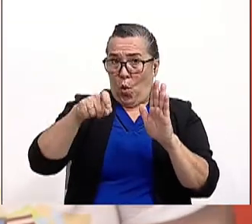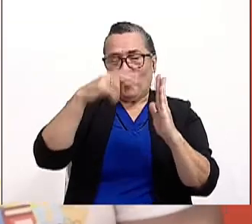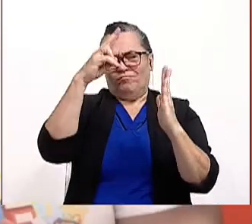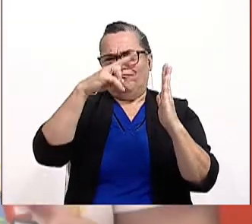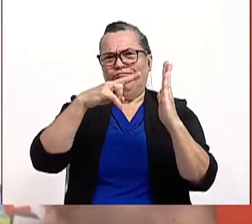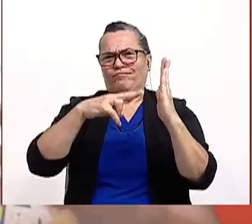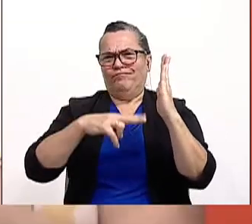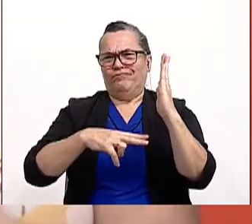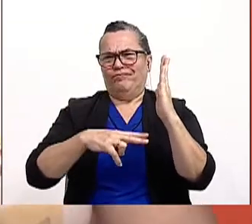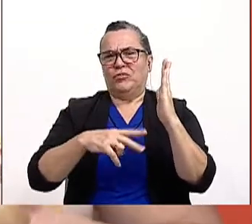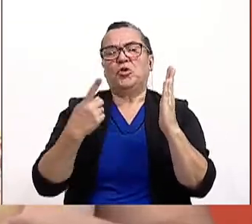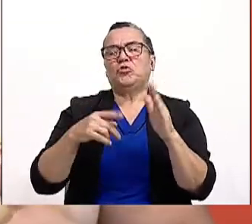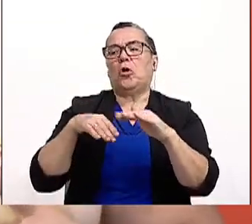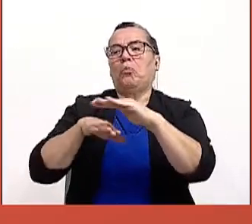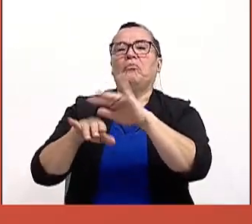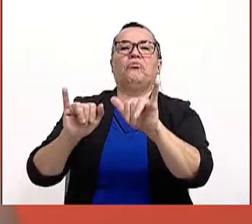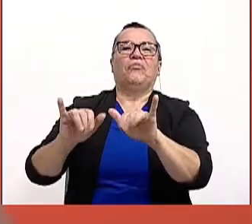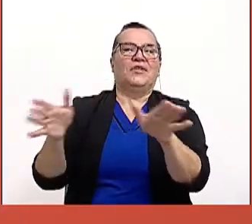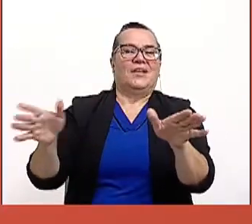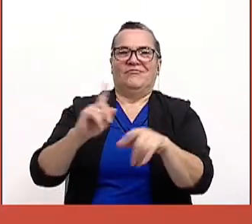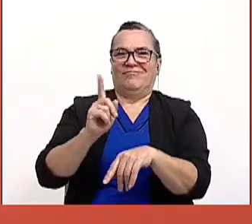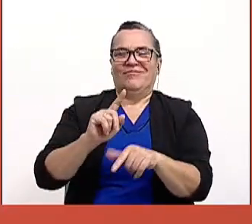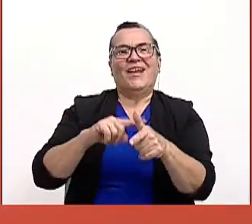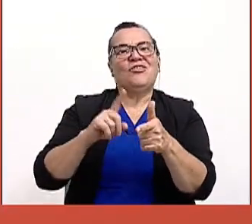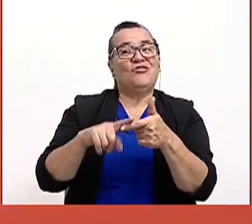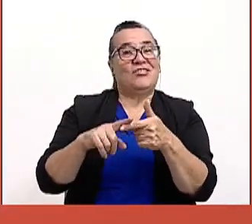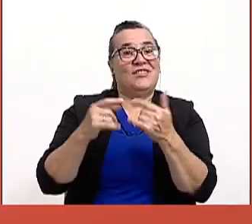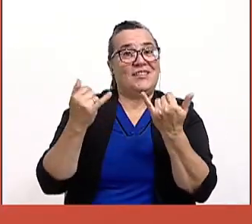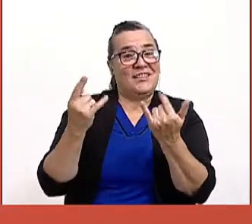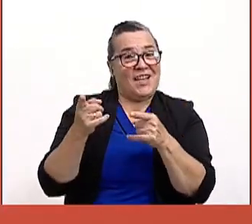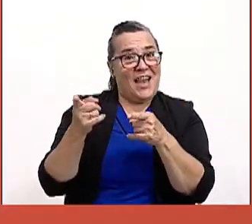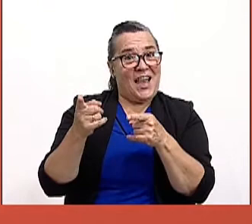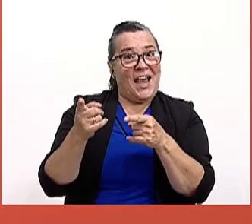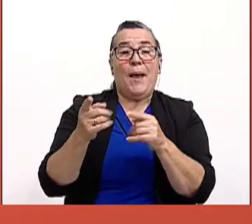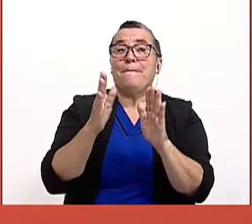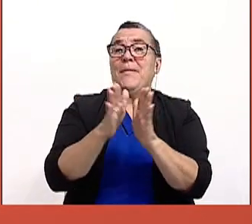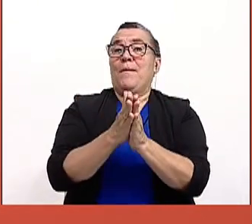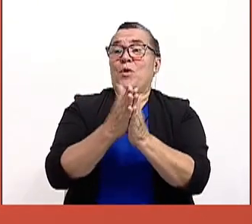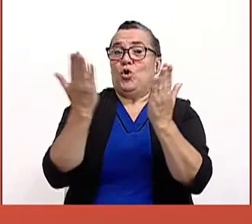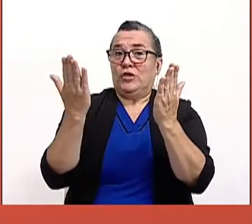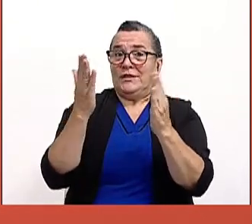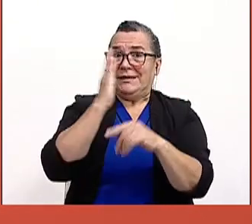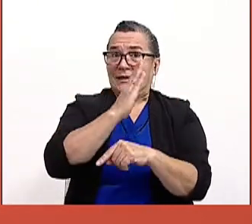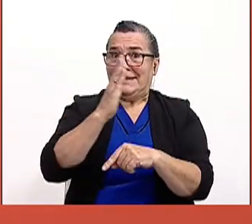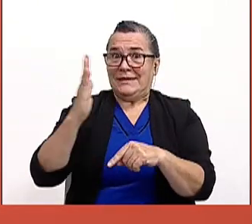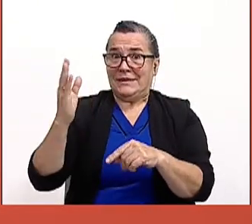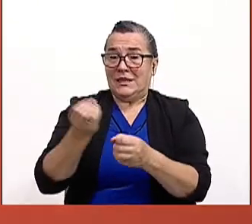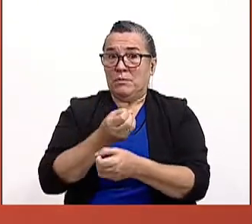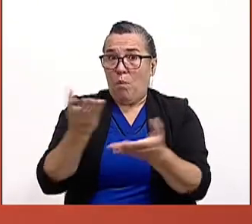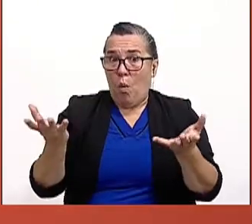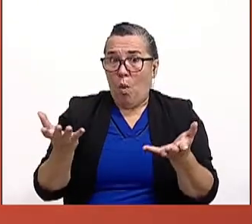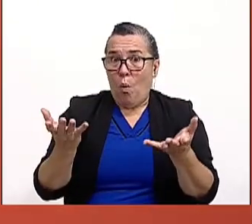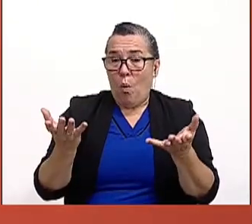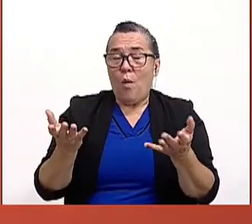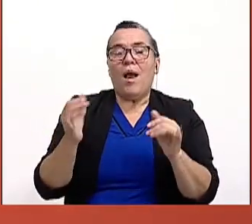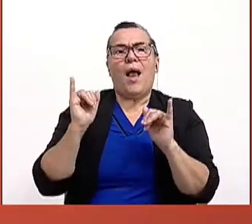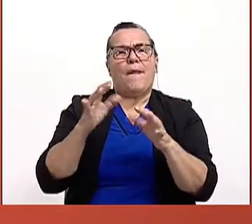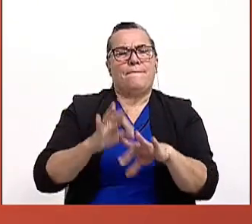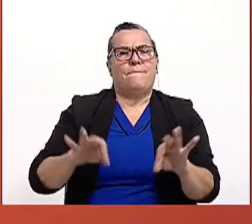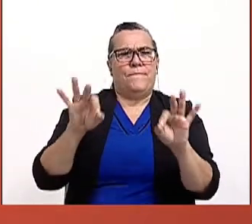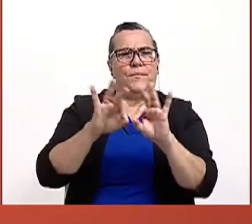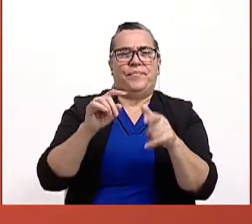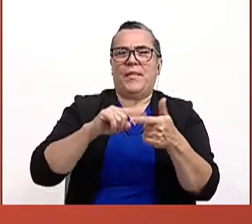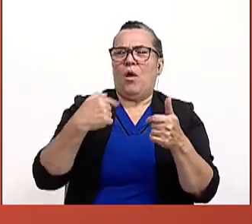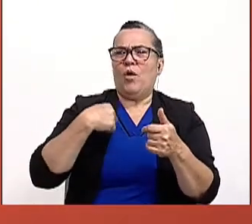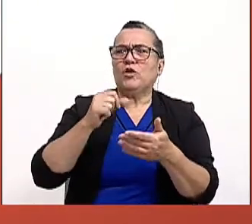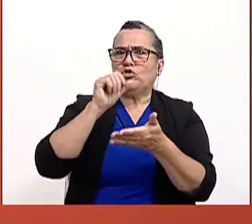read, not just on your screens. And that's why public libraries are really important. Now that I'm in